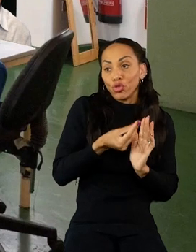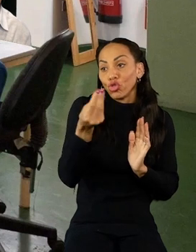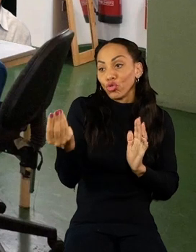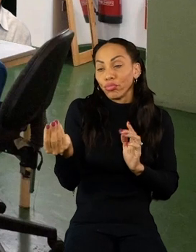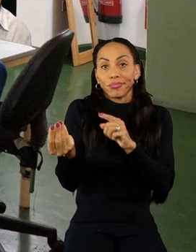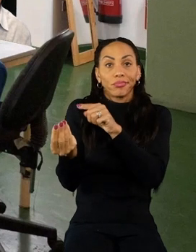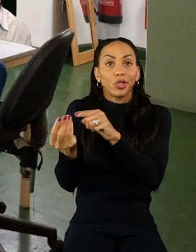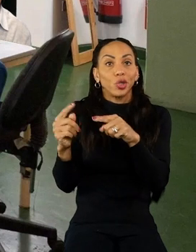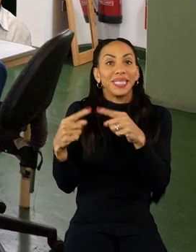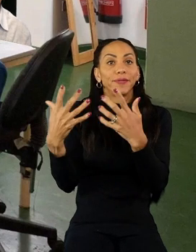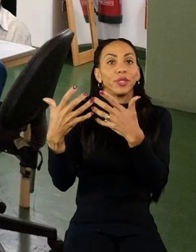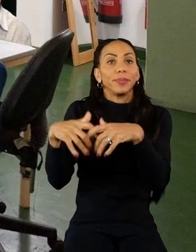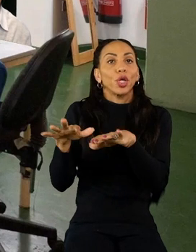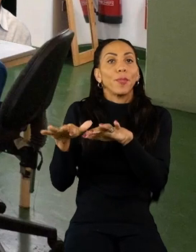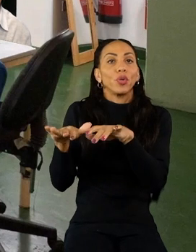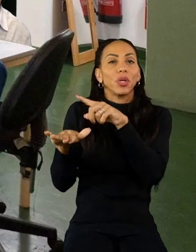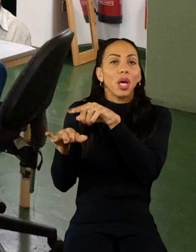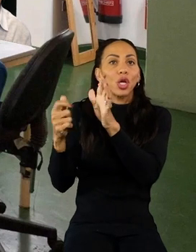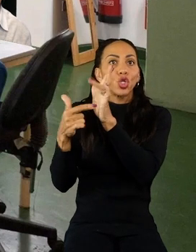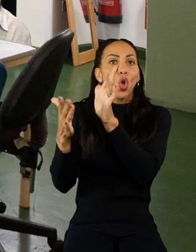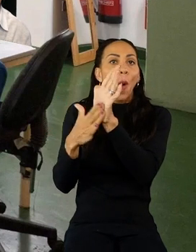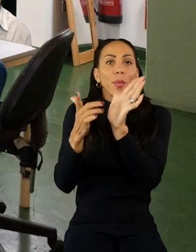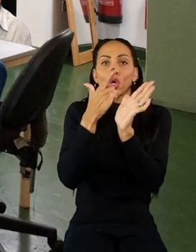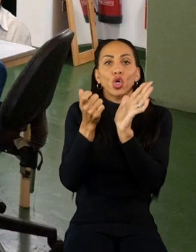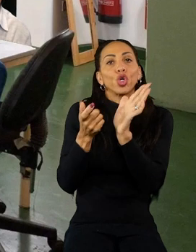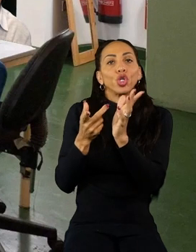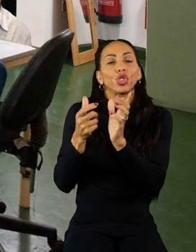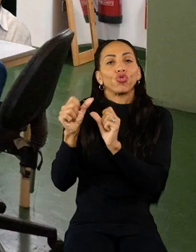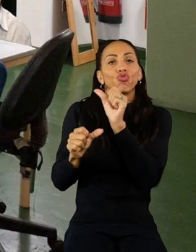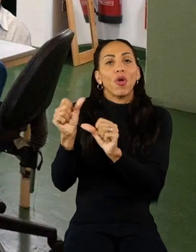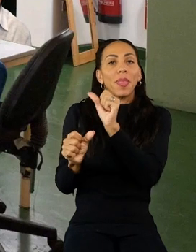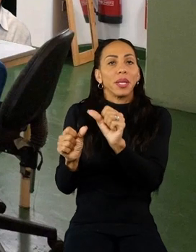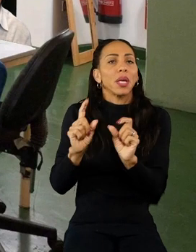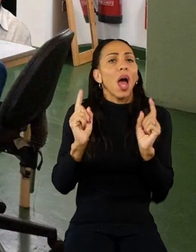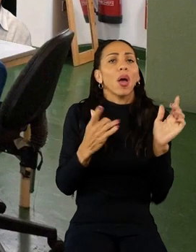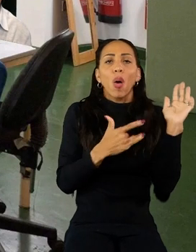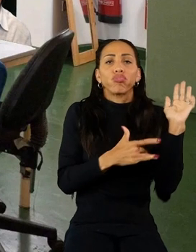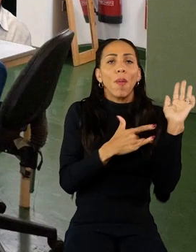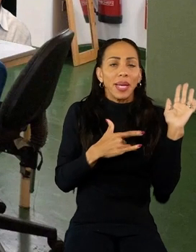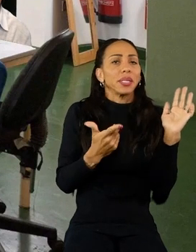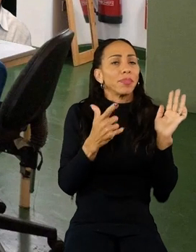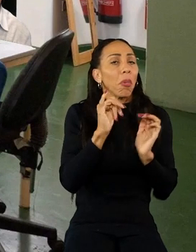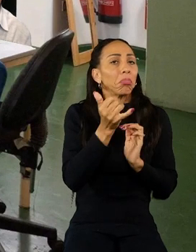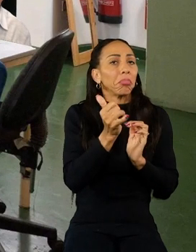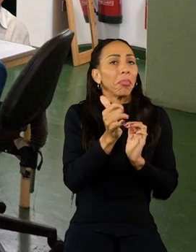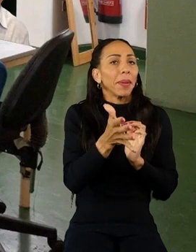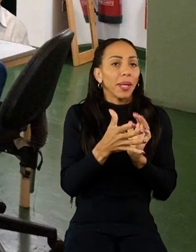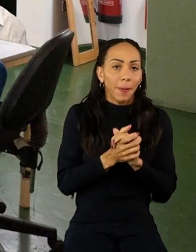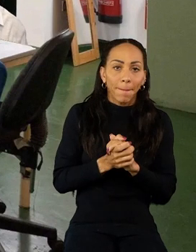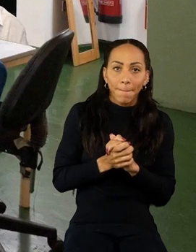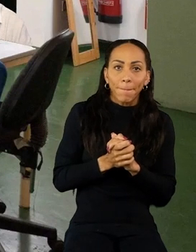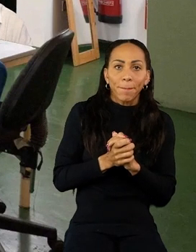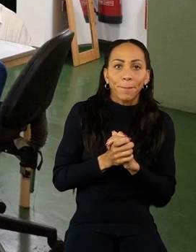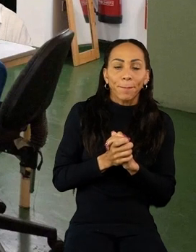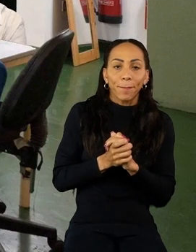we could transfer it to another machine, and maybe Tom might be able to run it. And I'd have to have a look how we could do that. Tom and I could talk about that. How